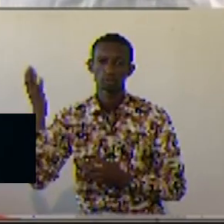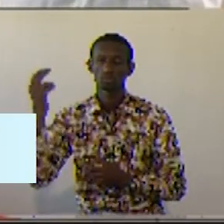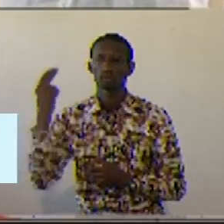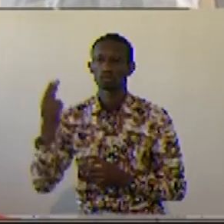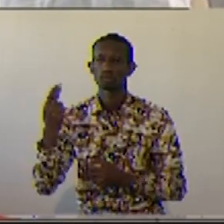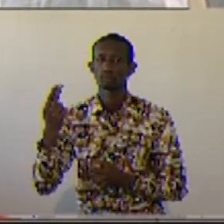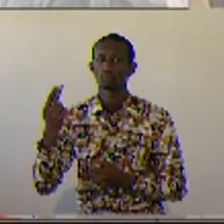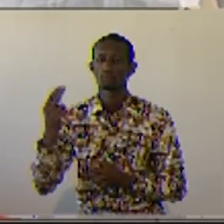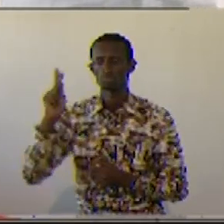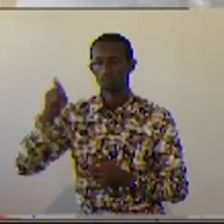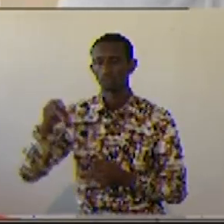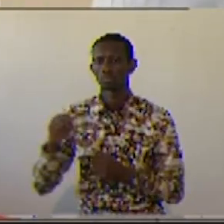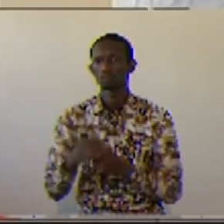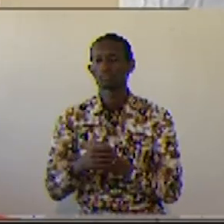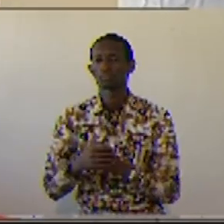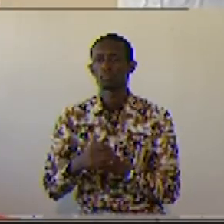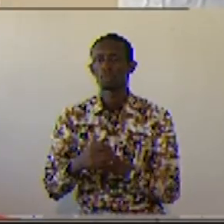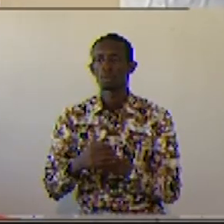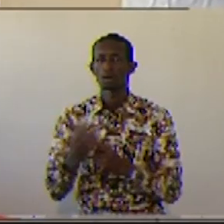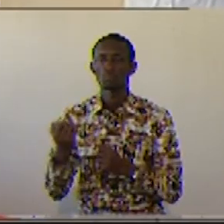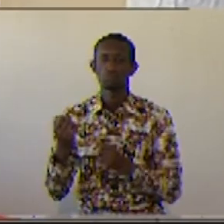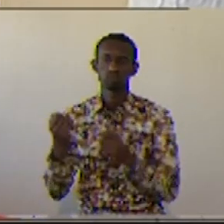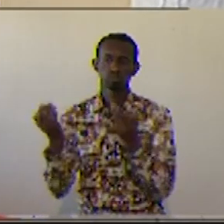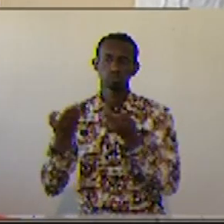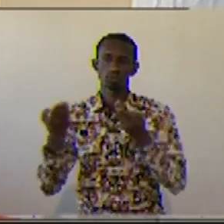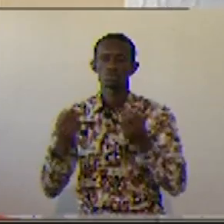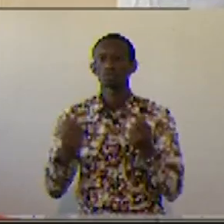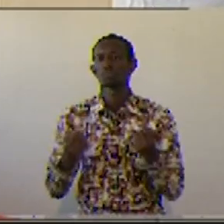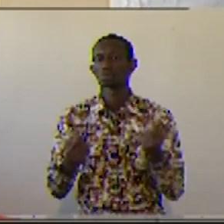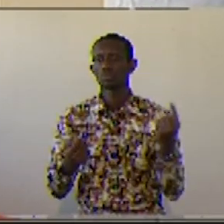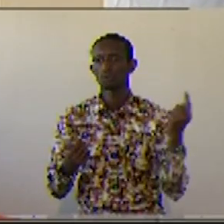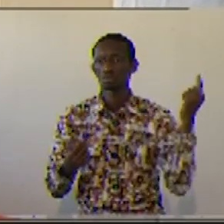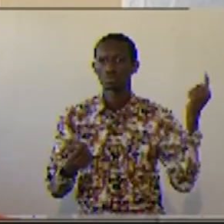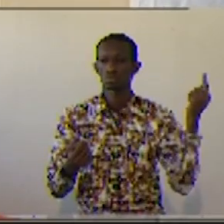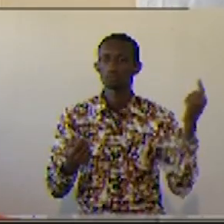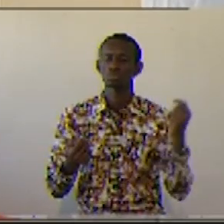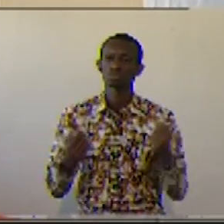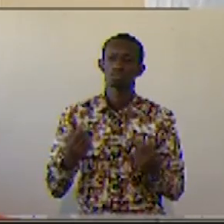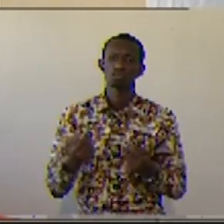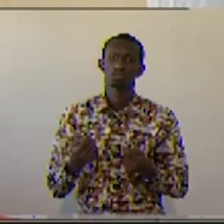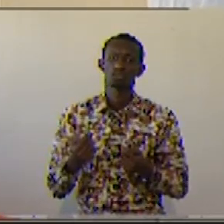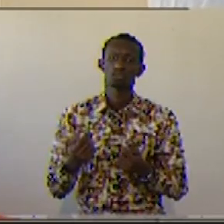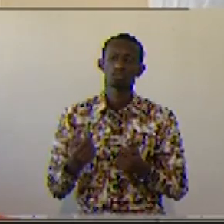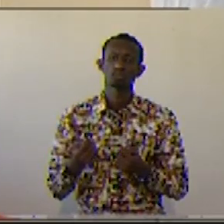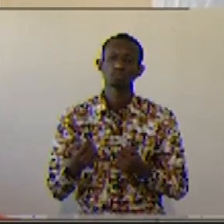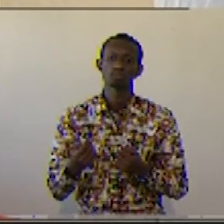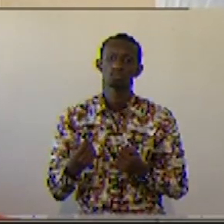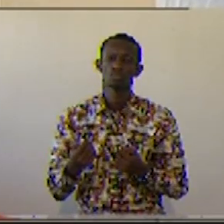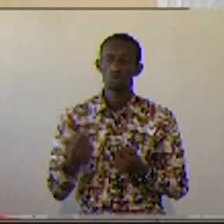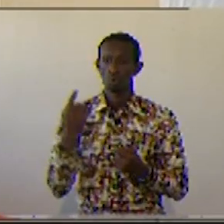hydrogen carbonate reacting with 1 mole of sulfuric acid to produce 1 mole of